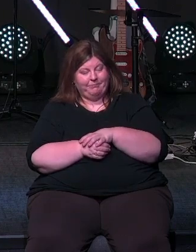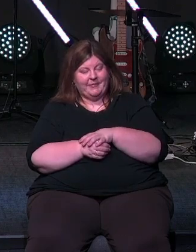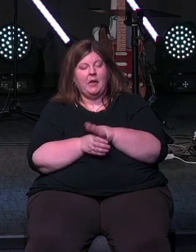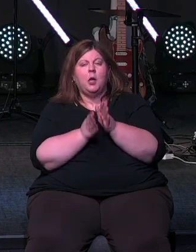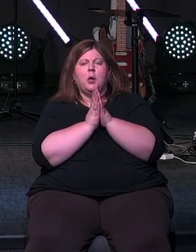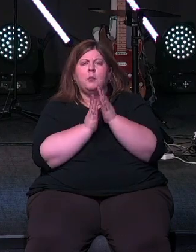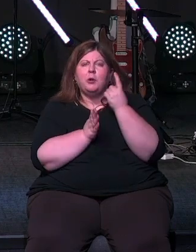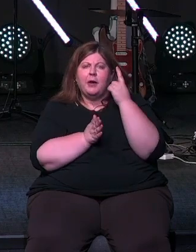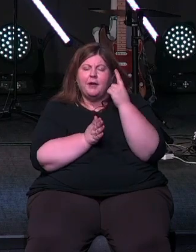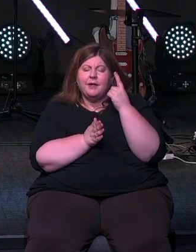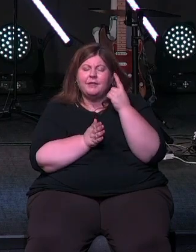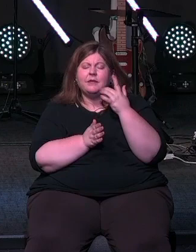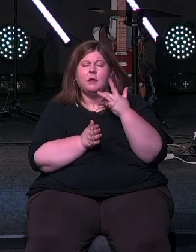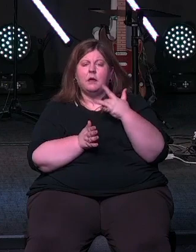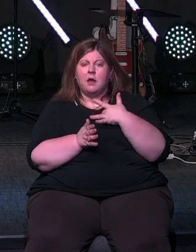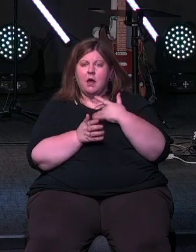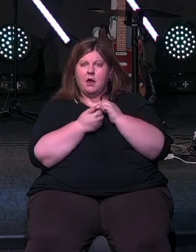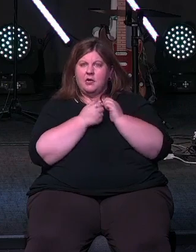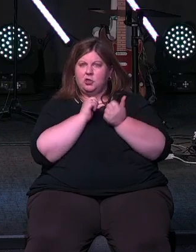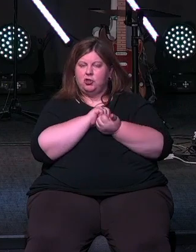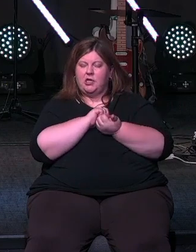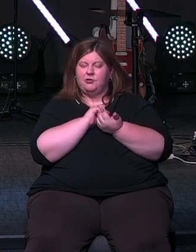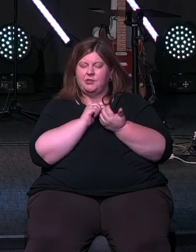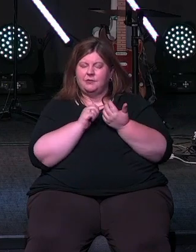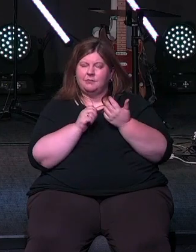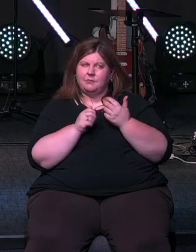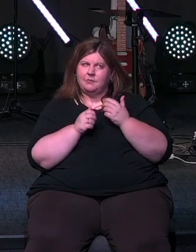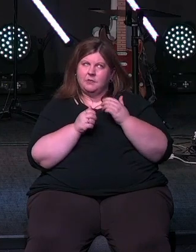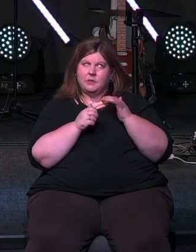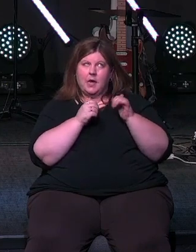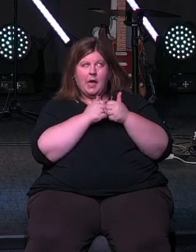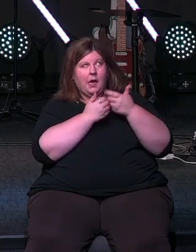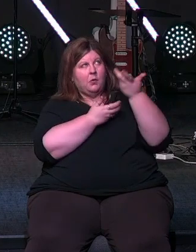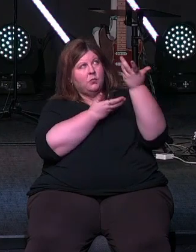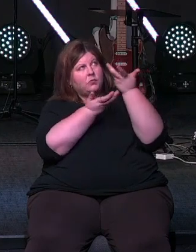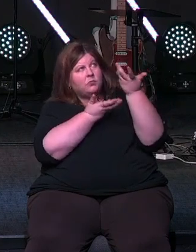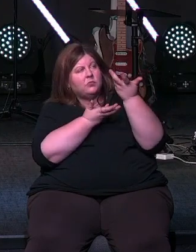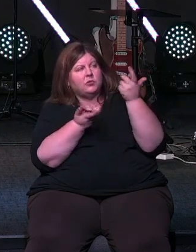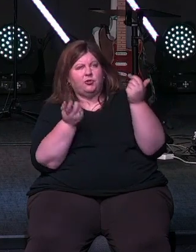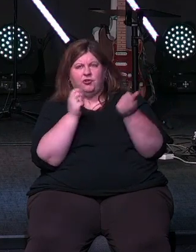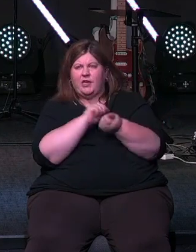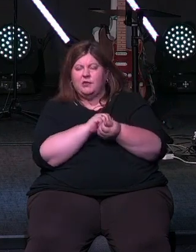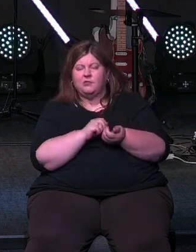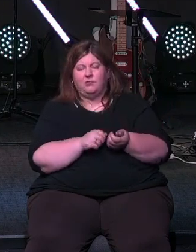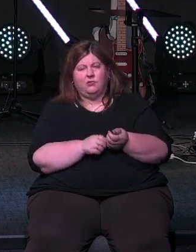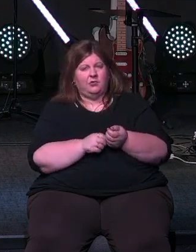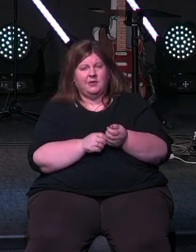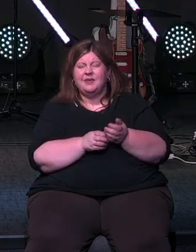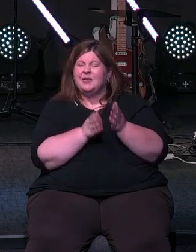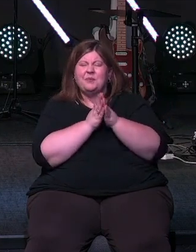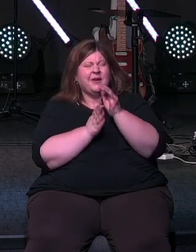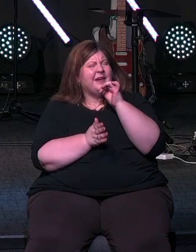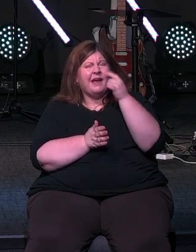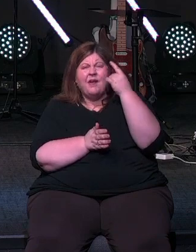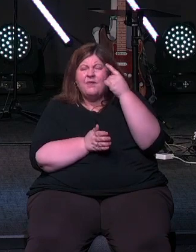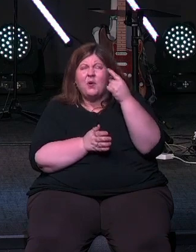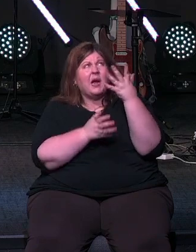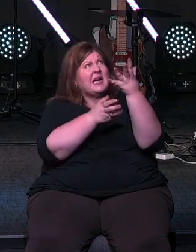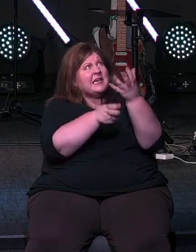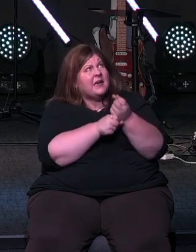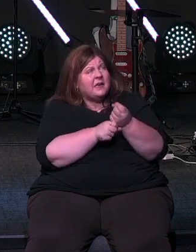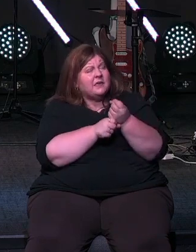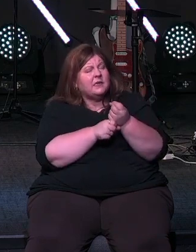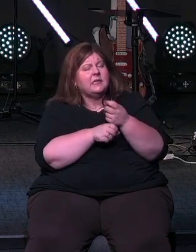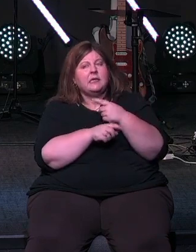Prayer changes your heart. It changes your posture. It changes how you relate to God. Prayer is not about getting what you want. It's about